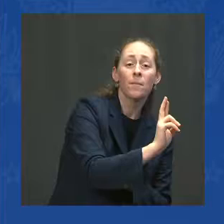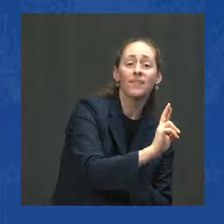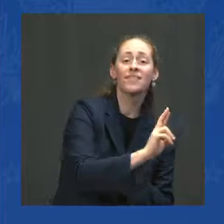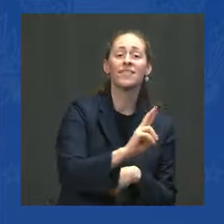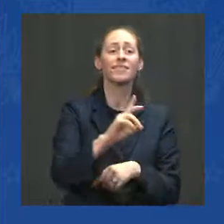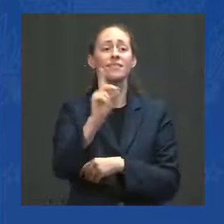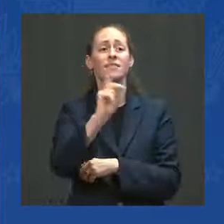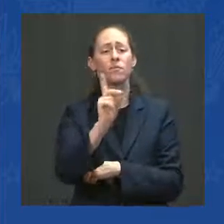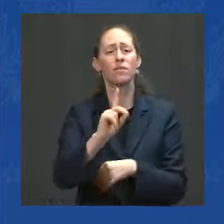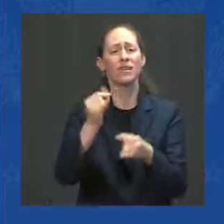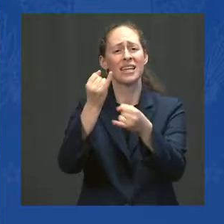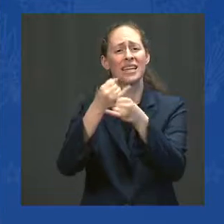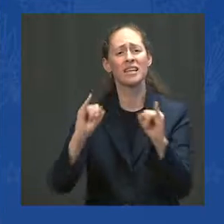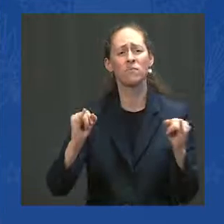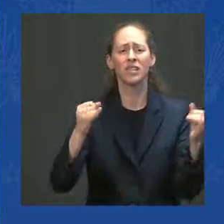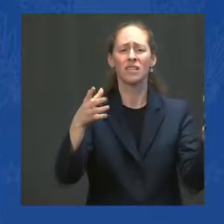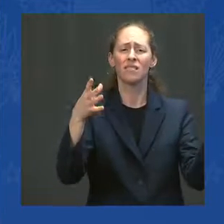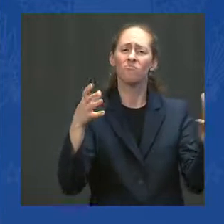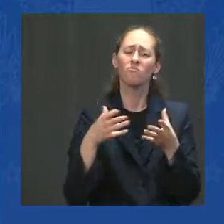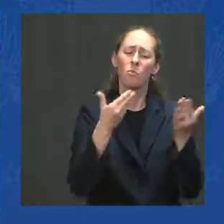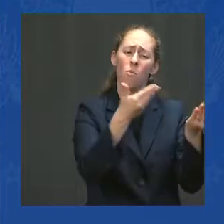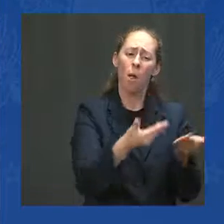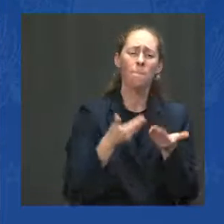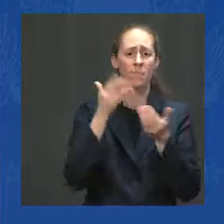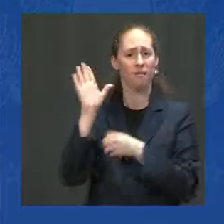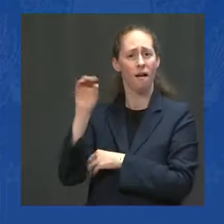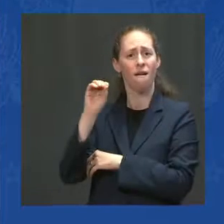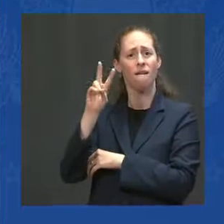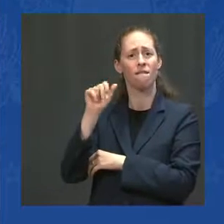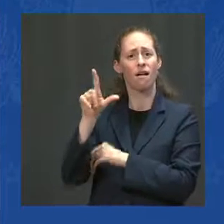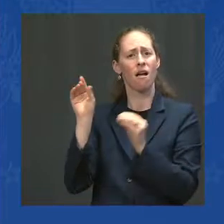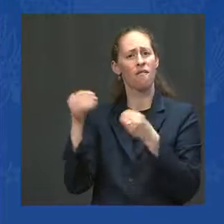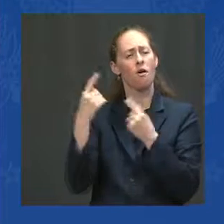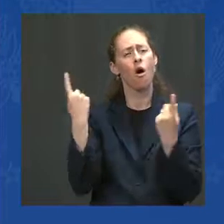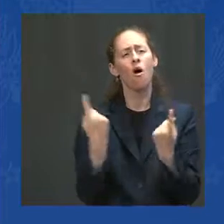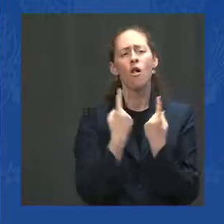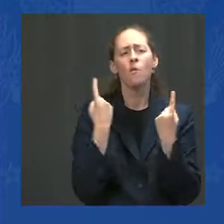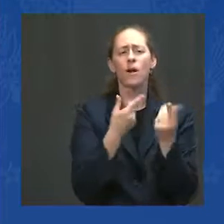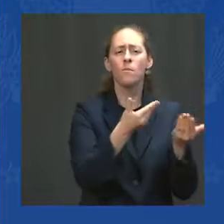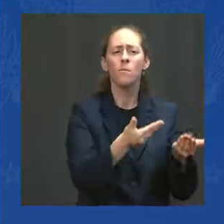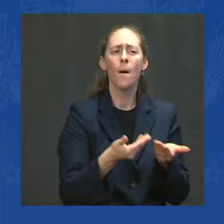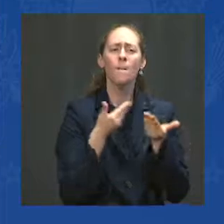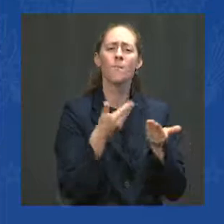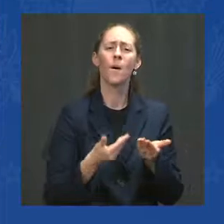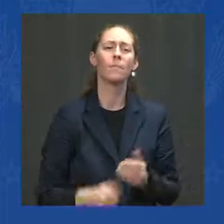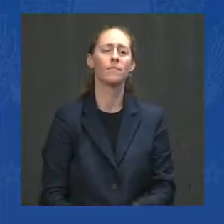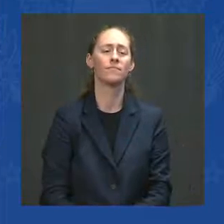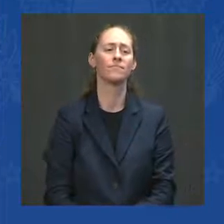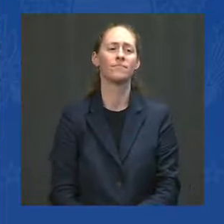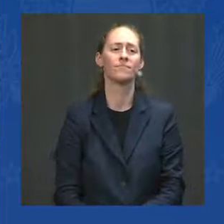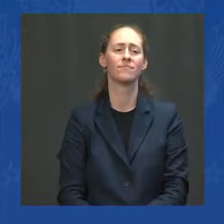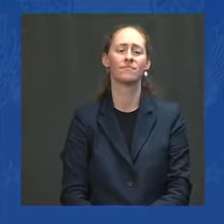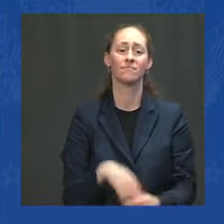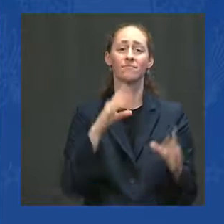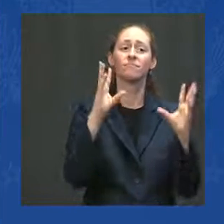with us in the Oval Office. In those meetings, I watched as you